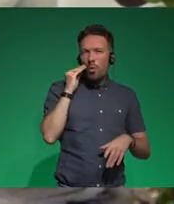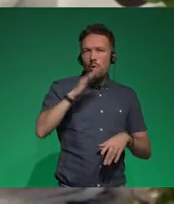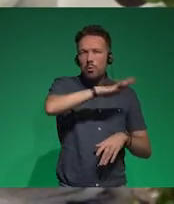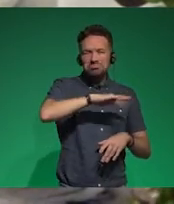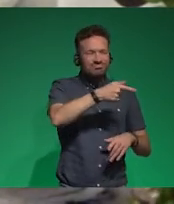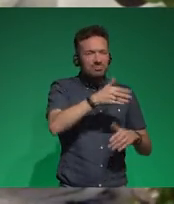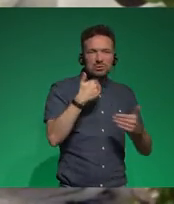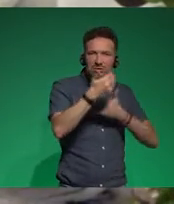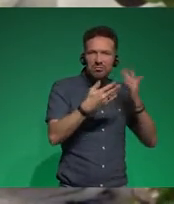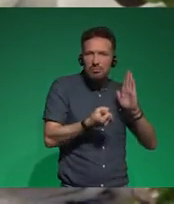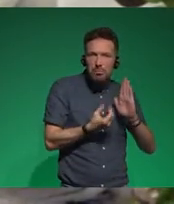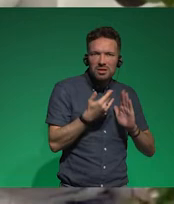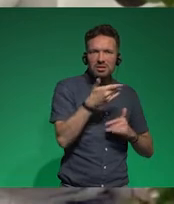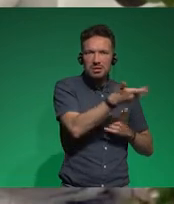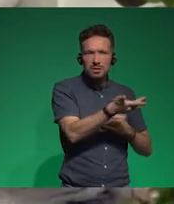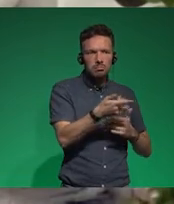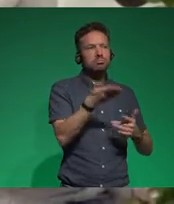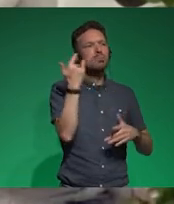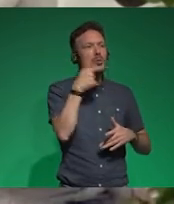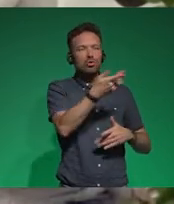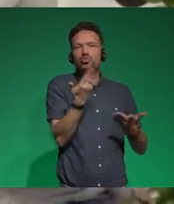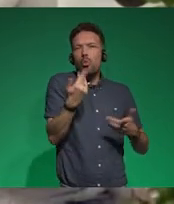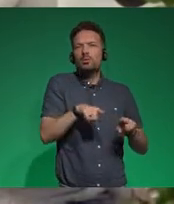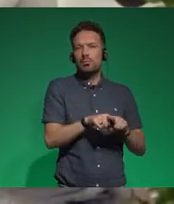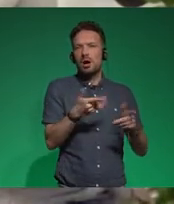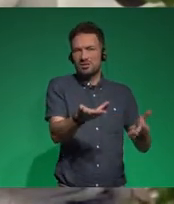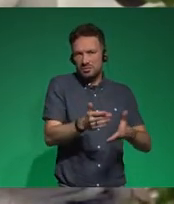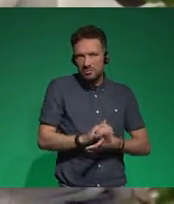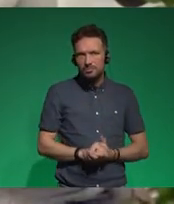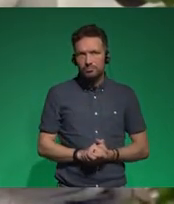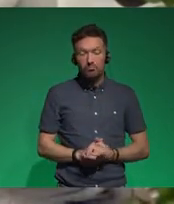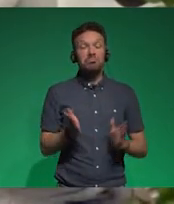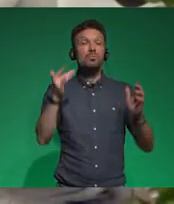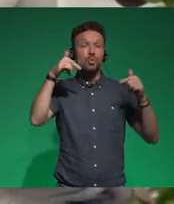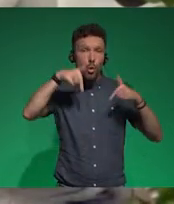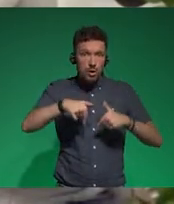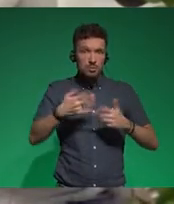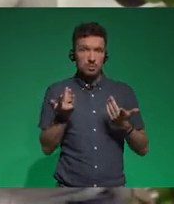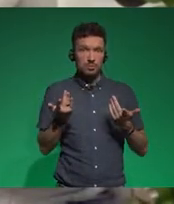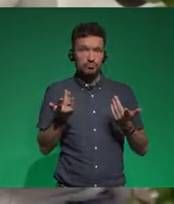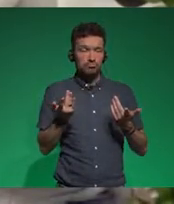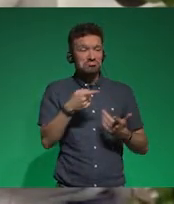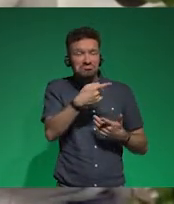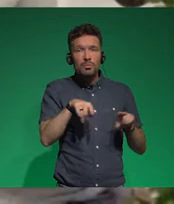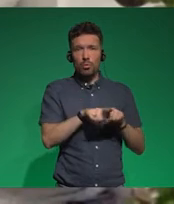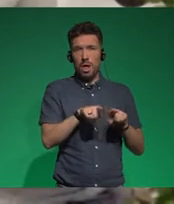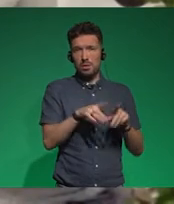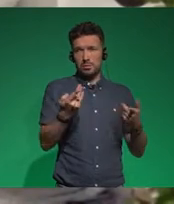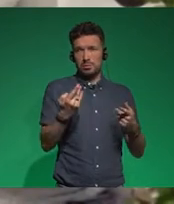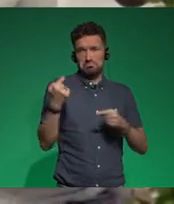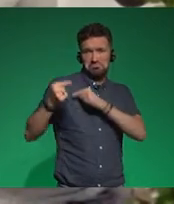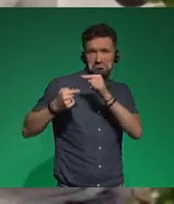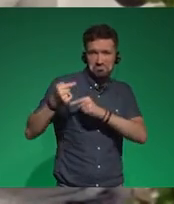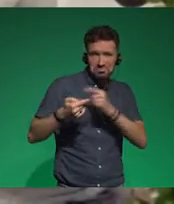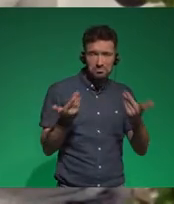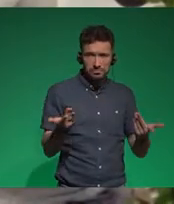of these stories, these local stories cover many stories in Vietnam,